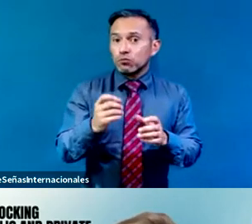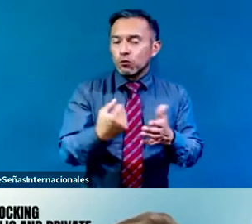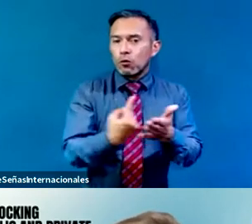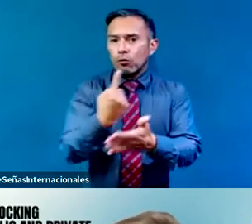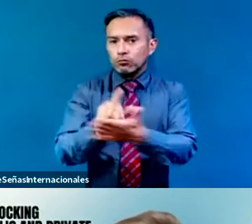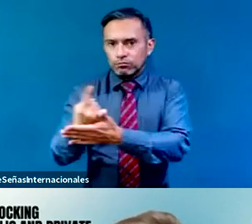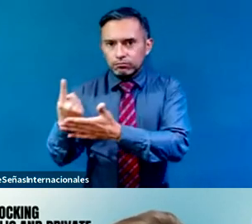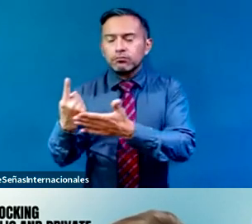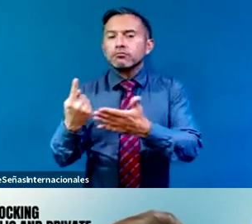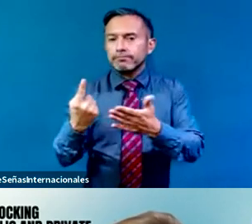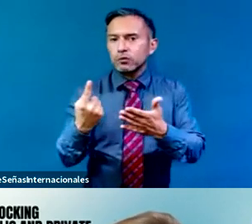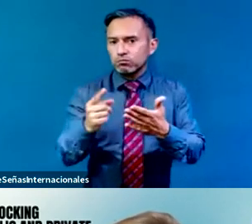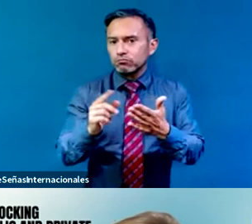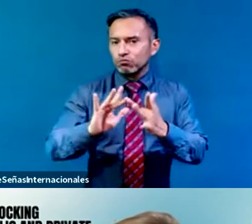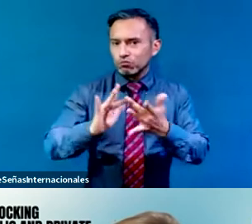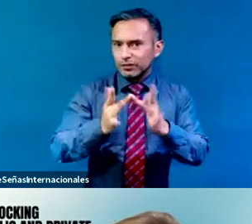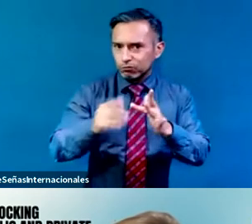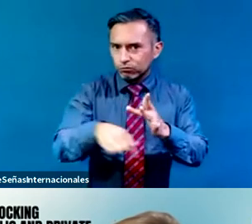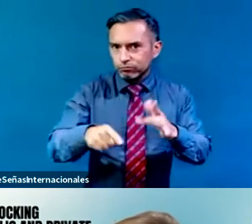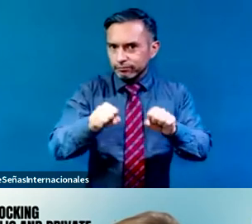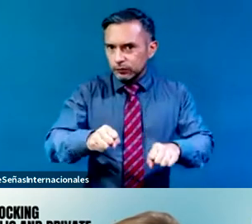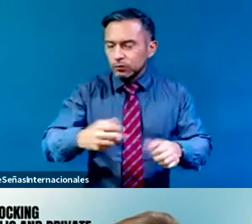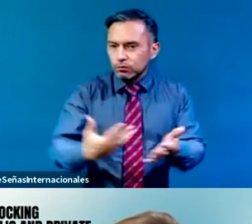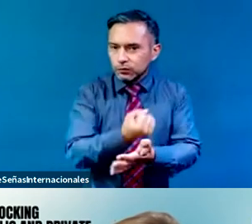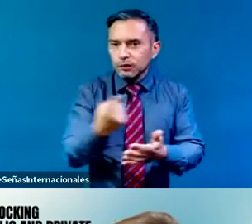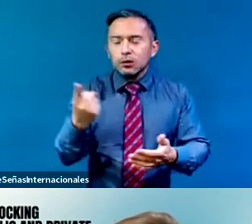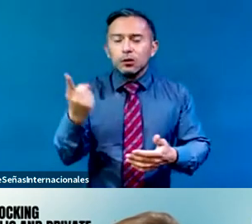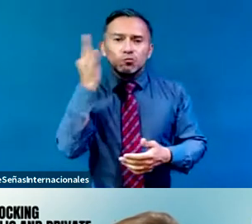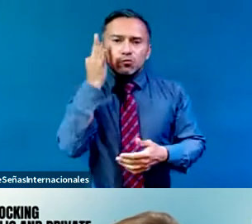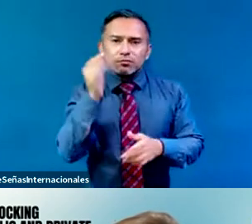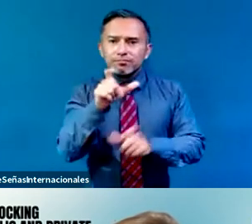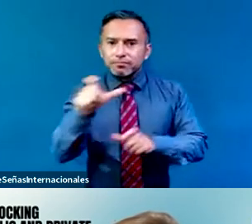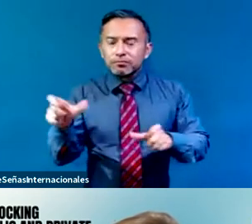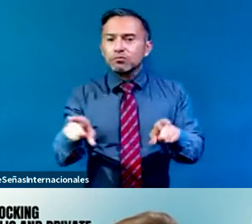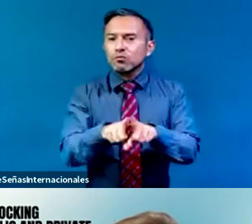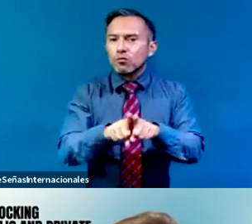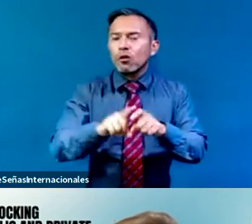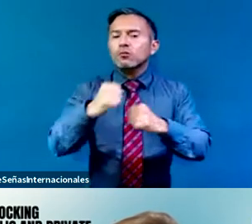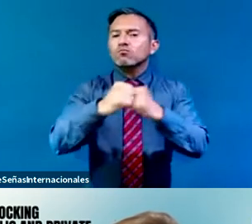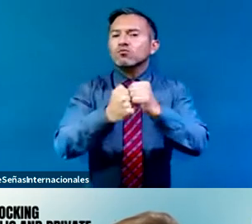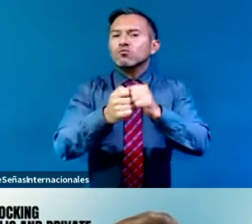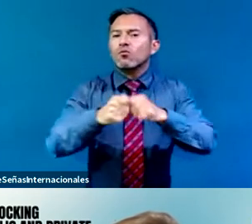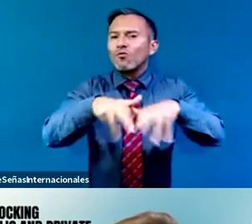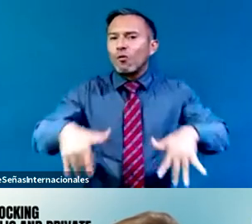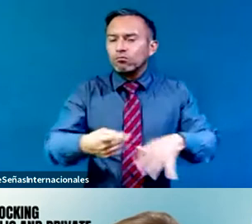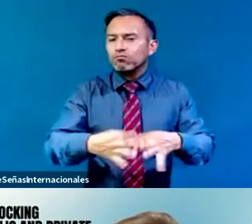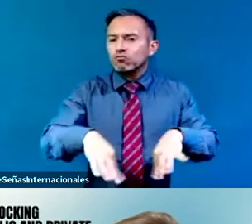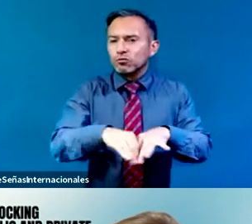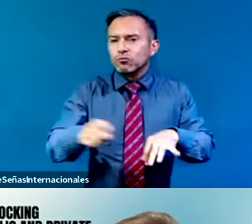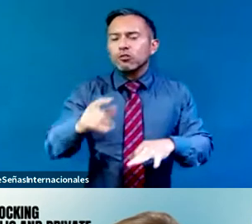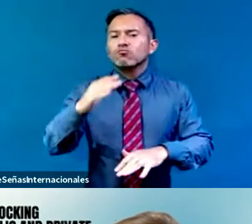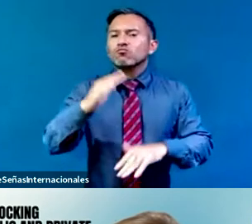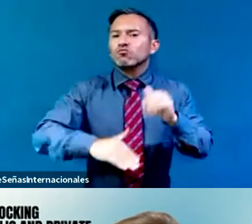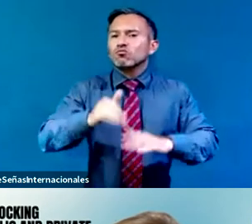digital payments and ID infrastructure are key to building forward differently, more inclusive, resilient,